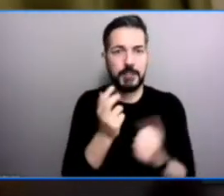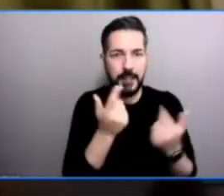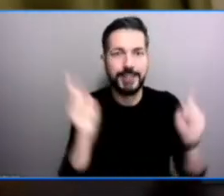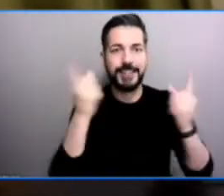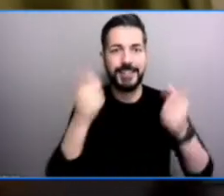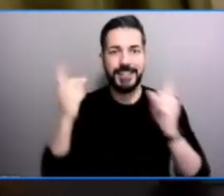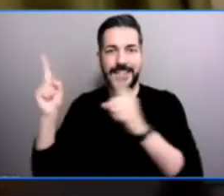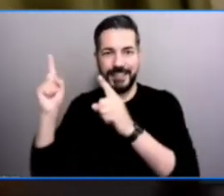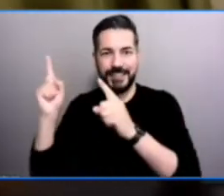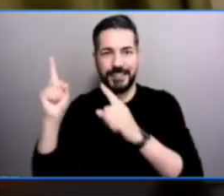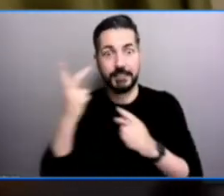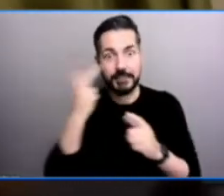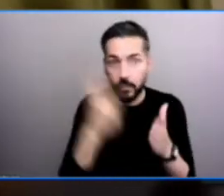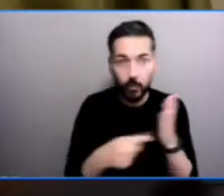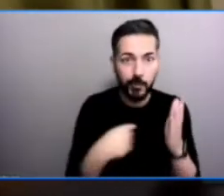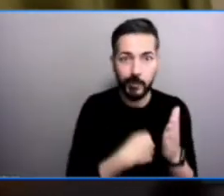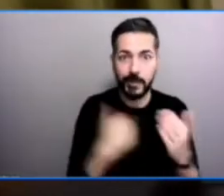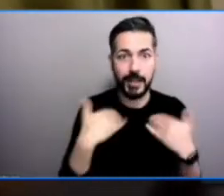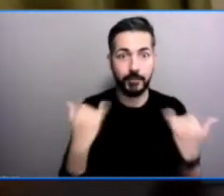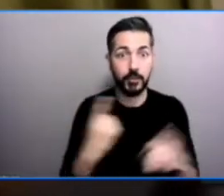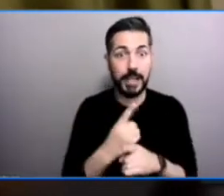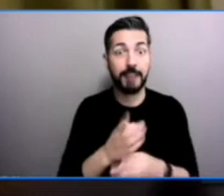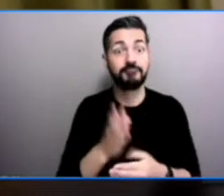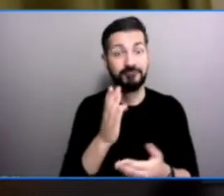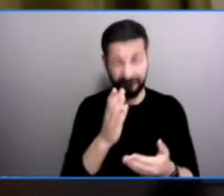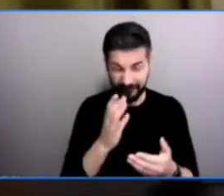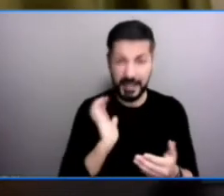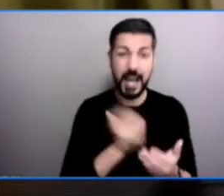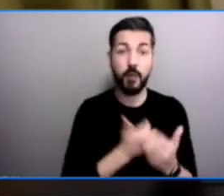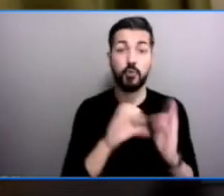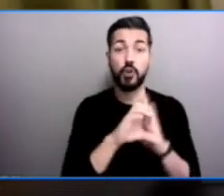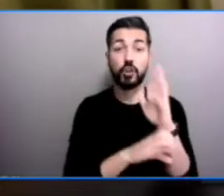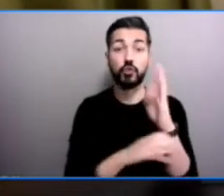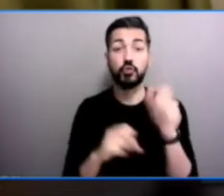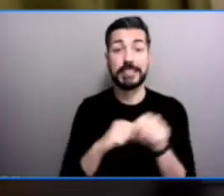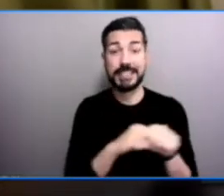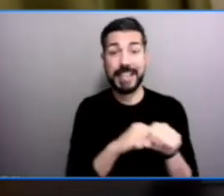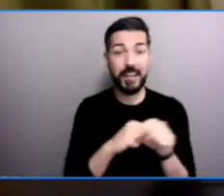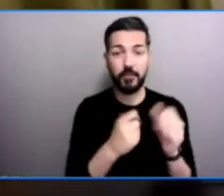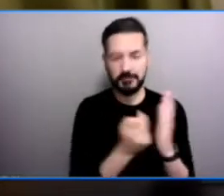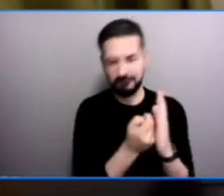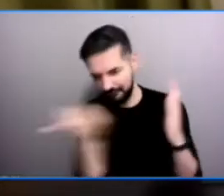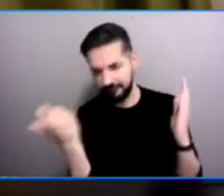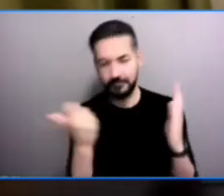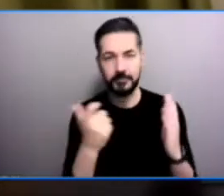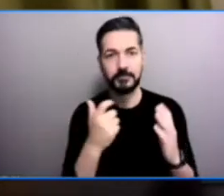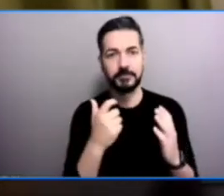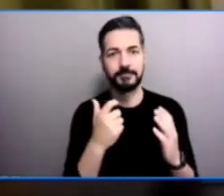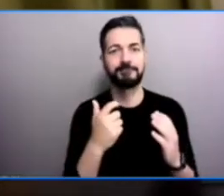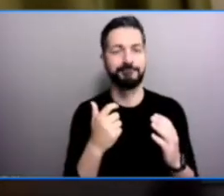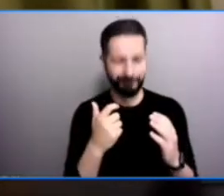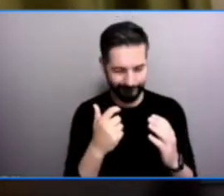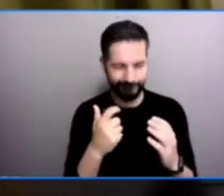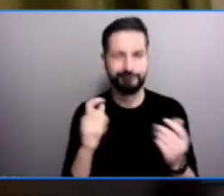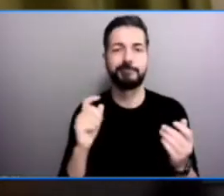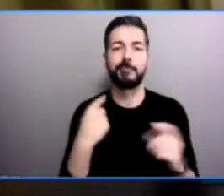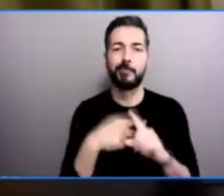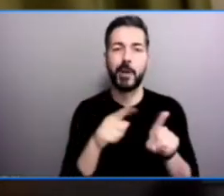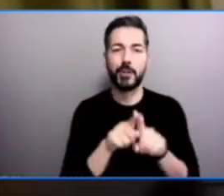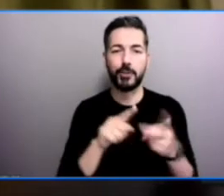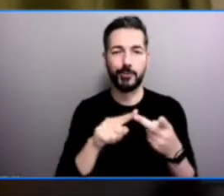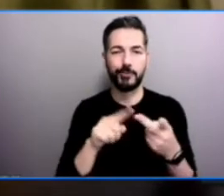It takes skill and knowledge to pull something like this off. And I think that we can't continue to count